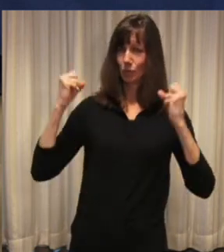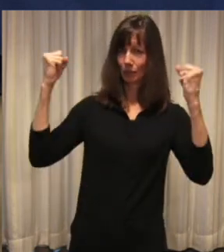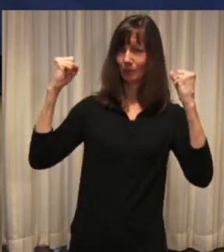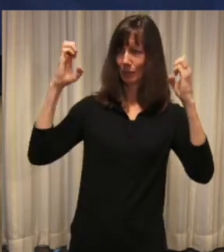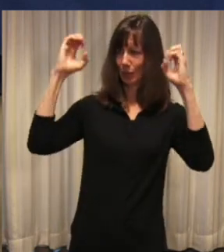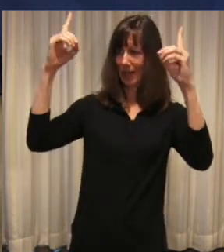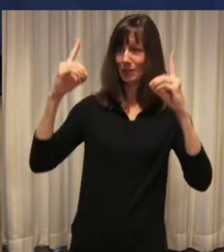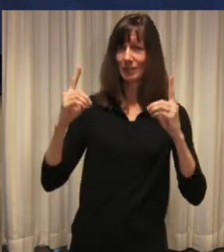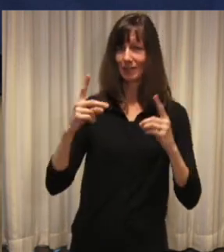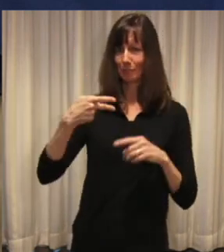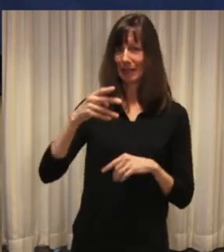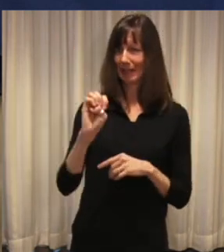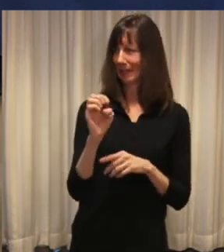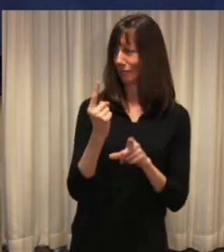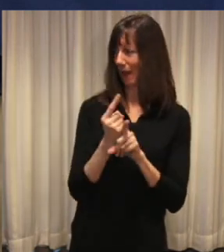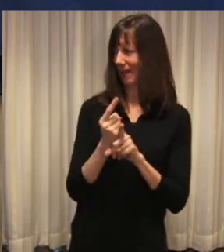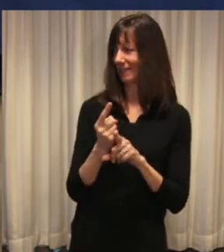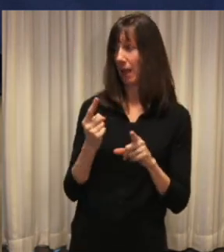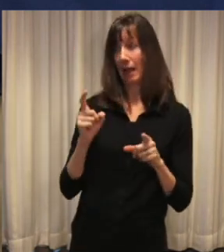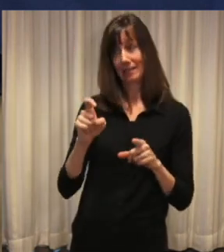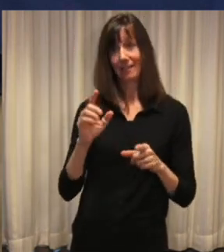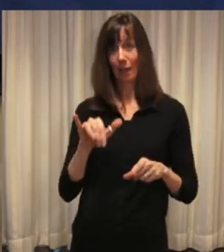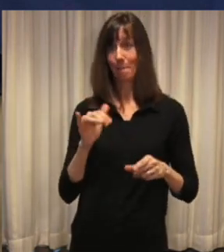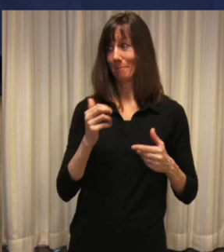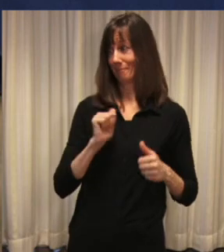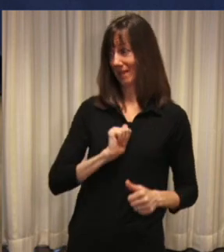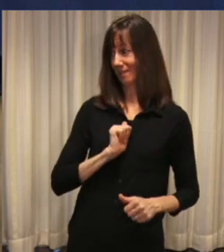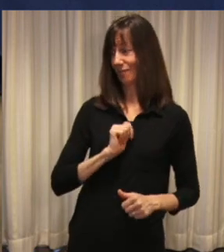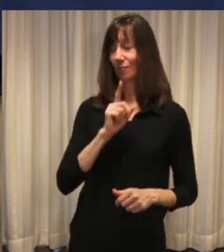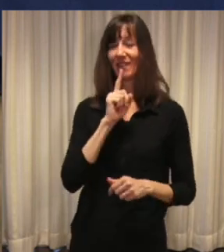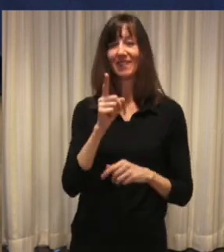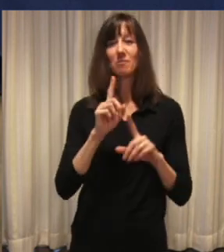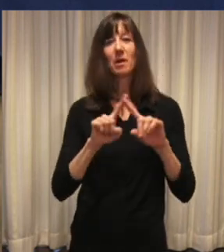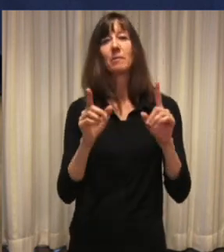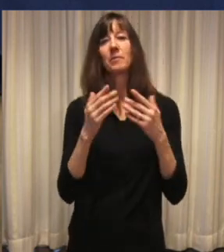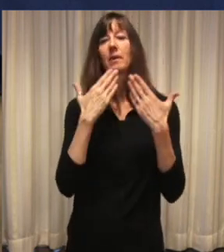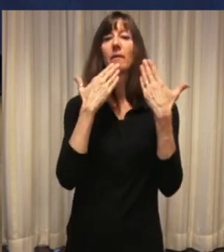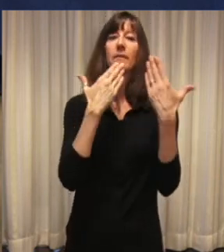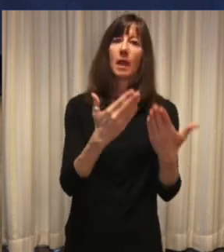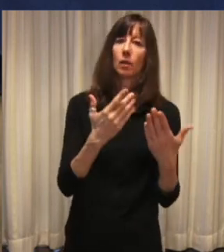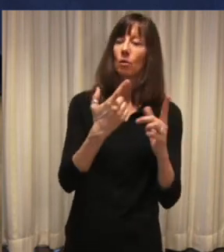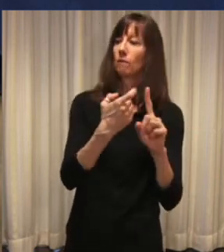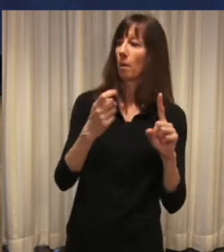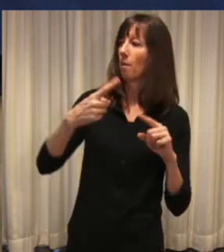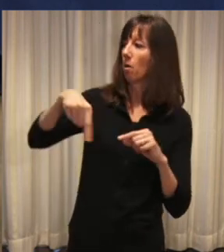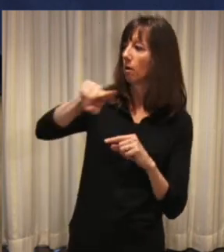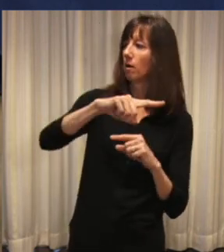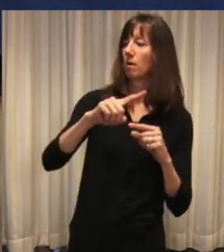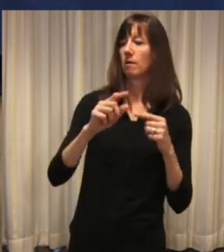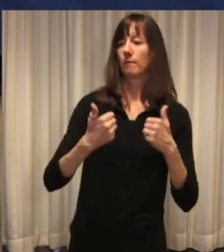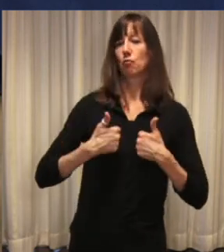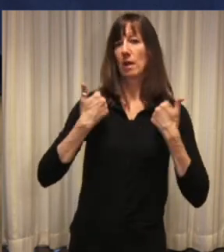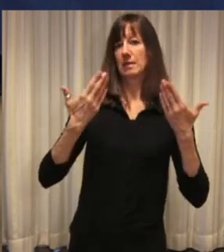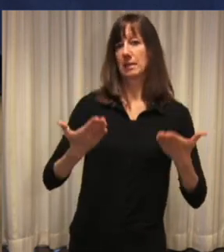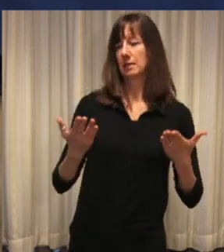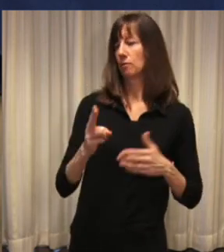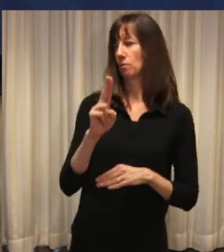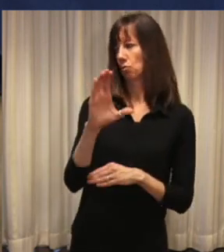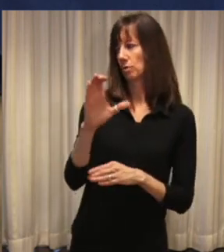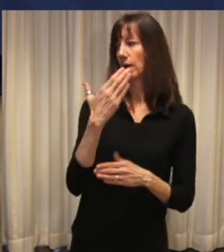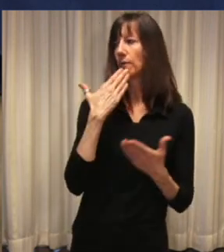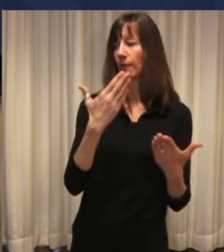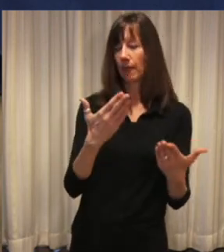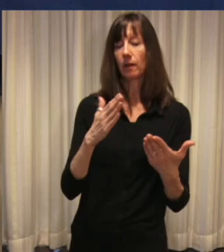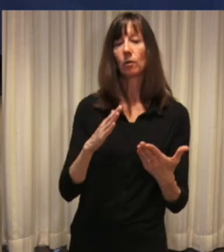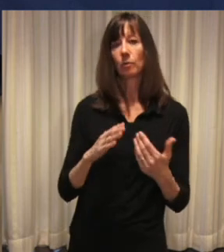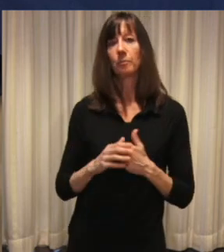myself. So thank you, really. Thank you from all the residents of the county for what you're doing. We really appreciate it. And we appreciate